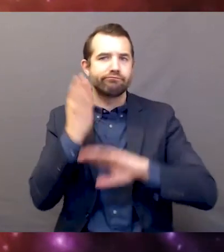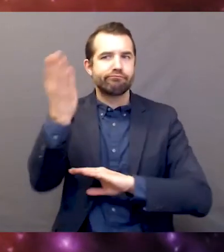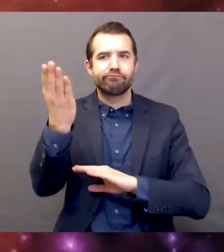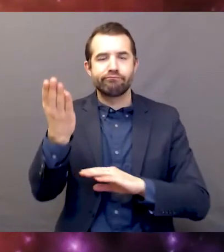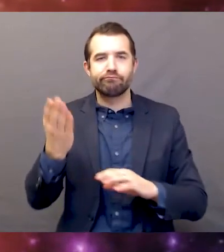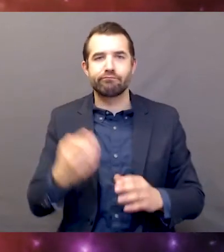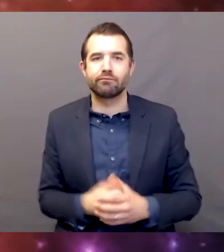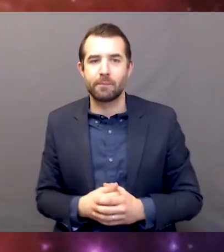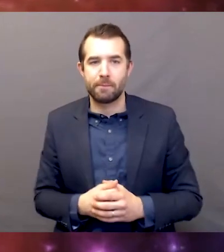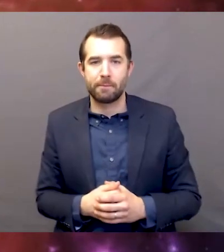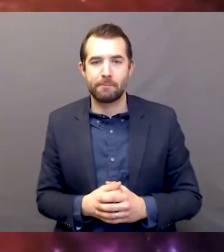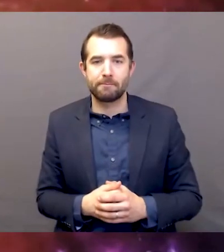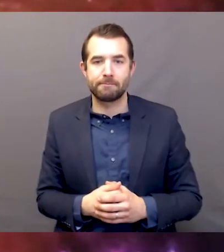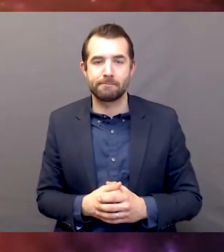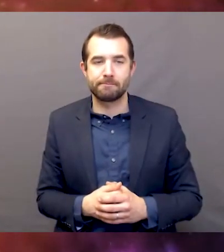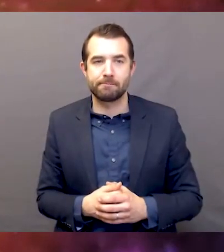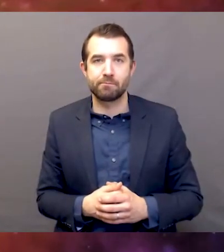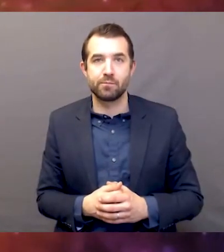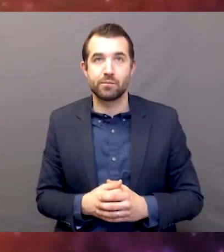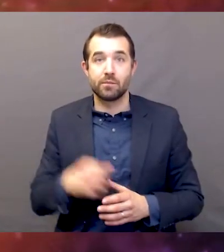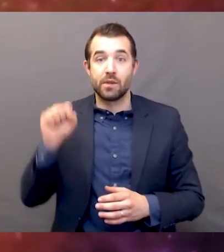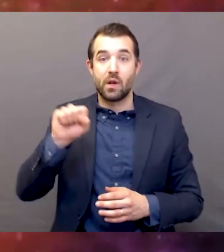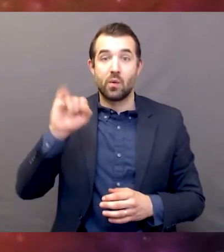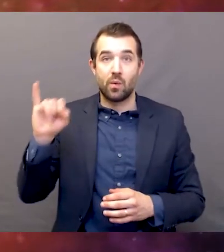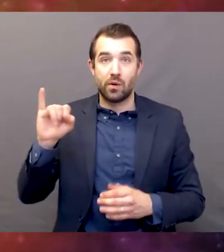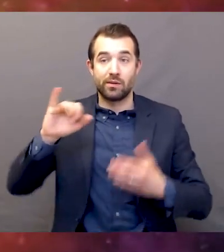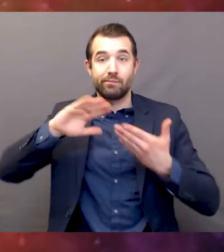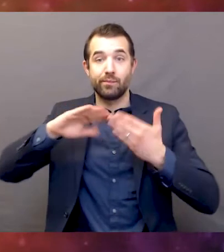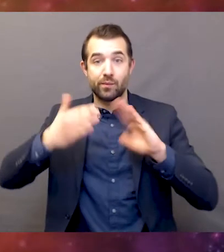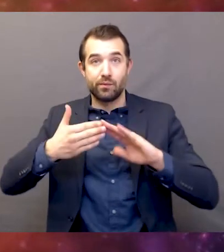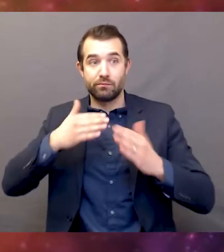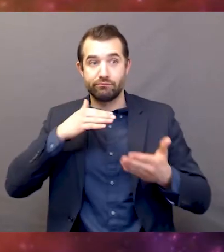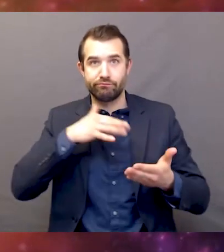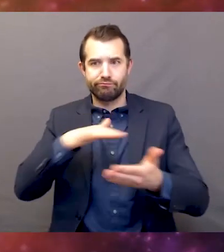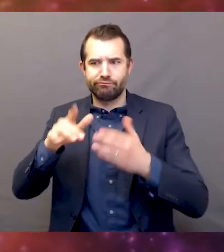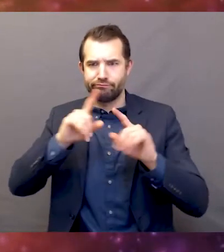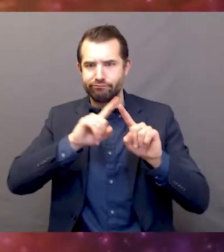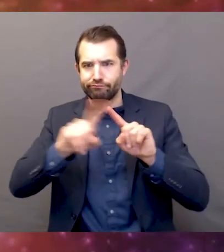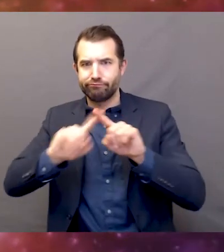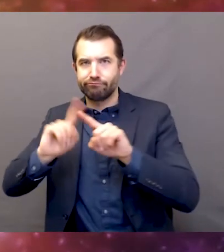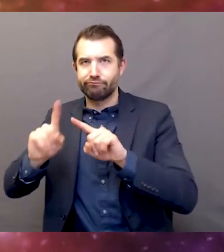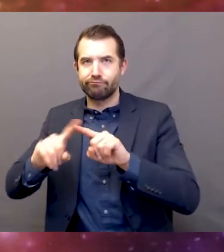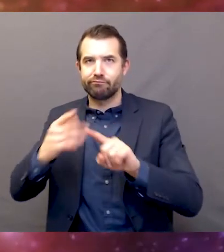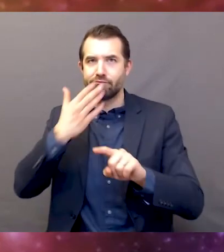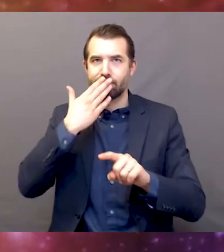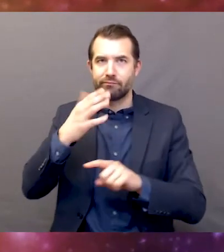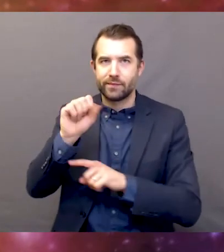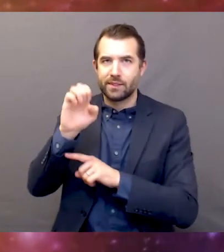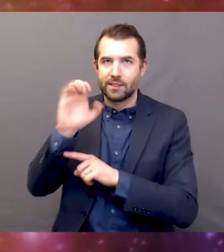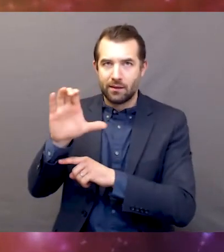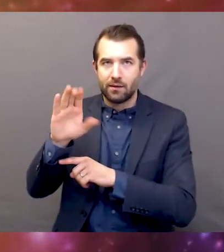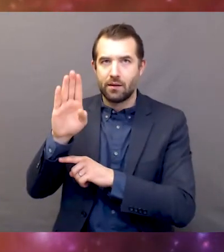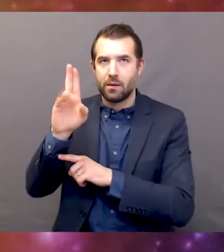to put forth as nominees. On behalf of the Smithsonian's broad community of scholars, I'd like to thank Secretary Bunch